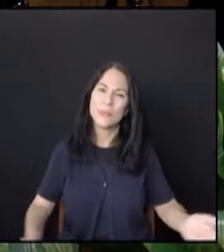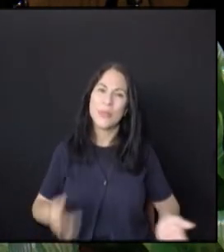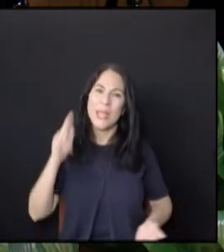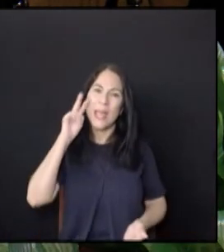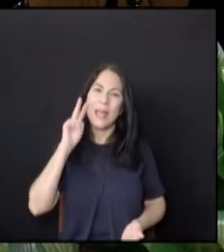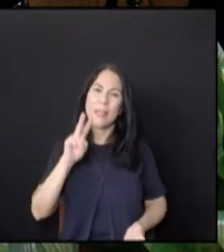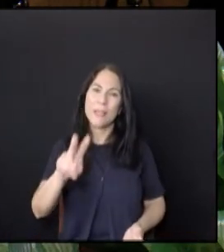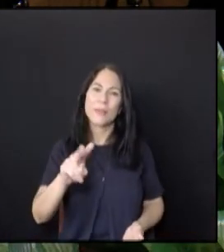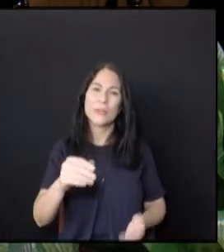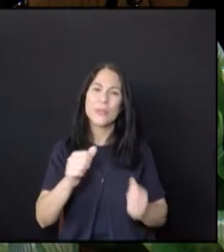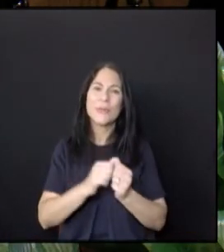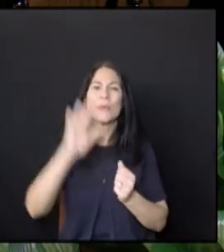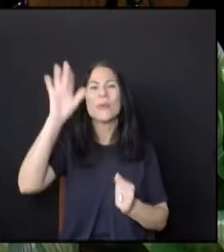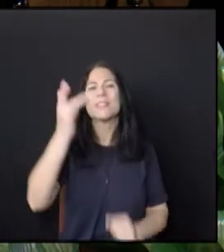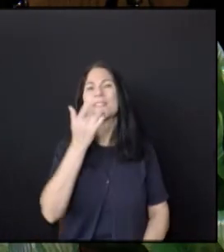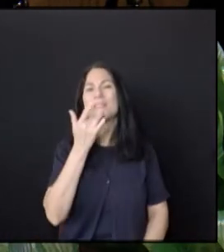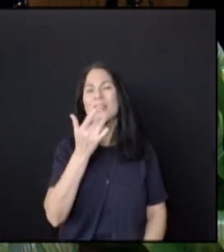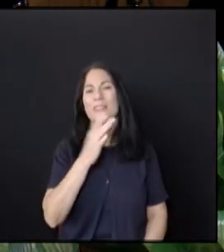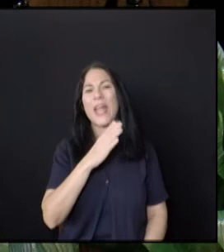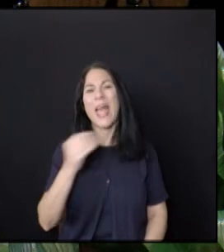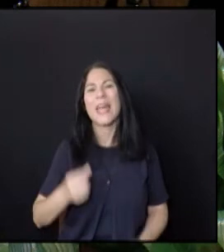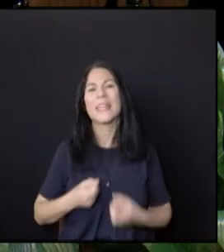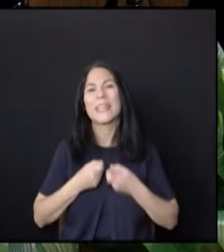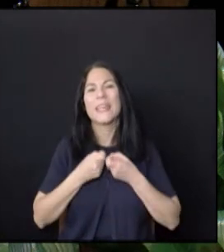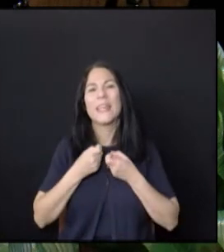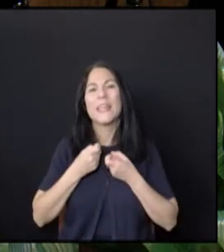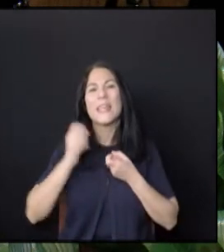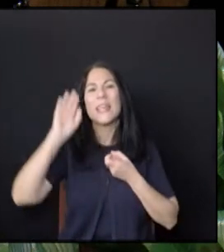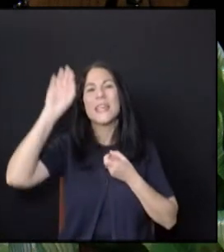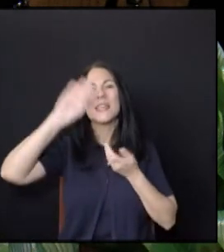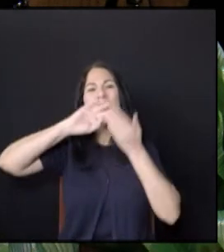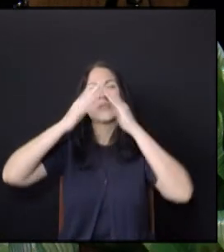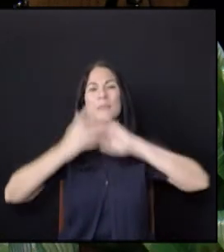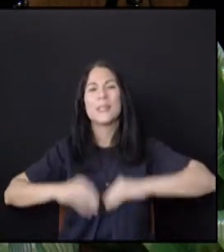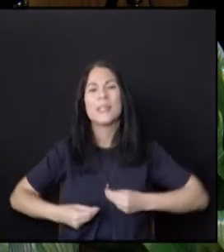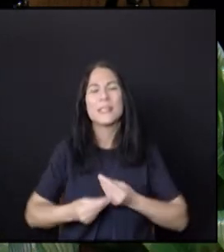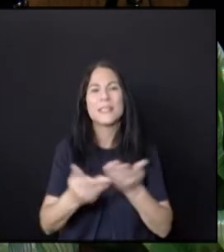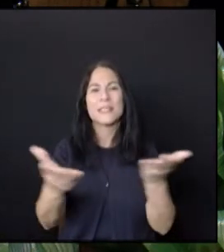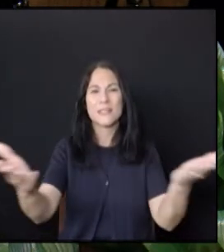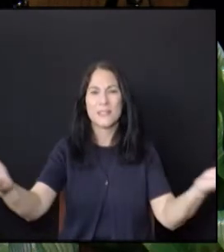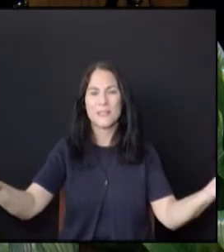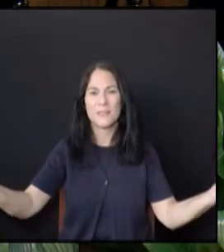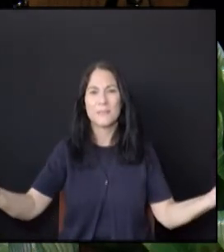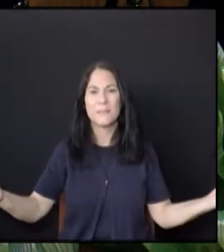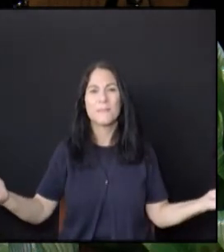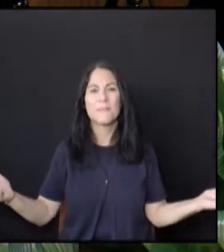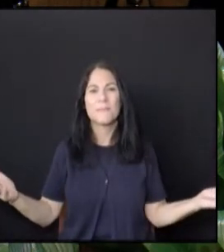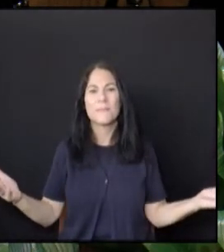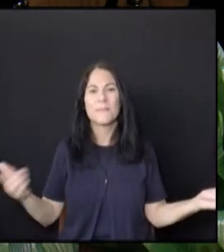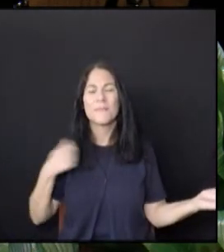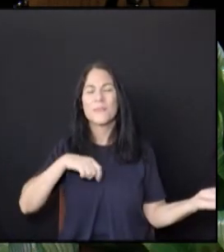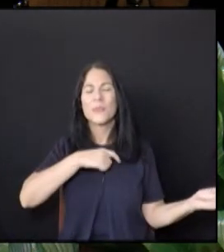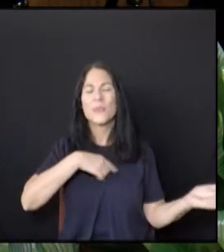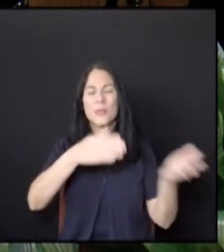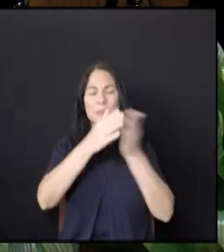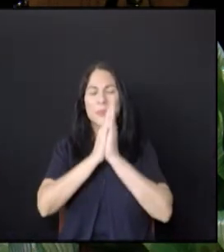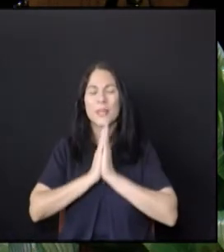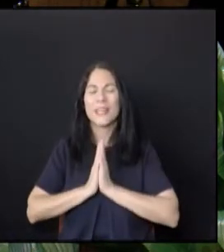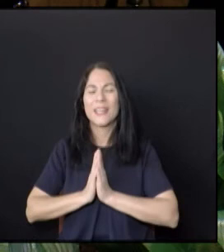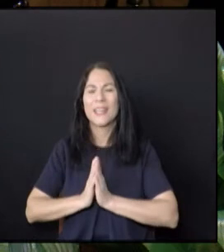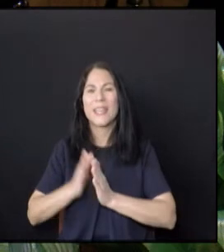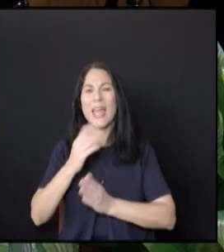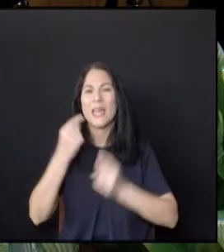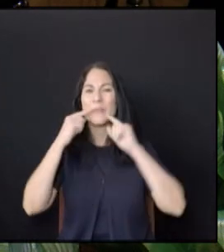you with his favor and give you his peace. We pray this and